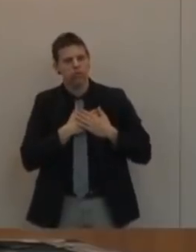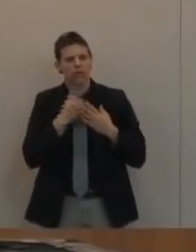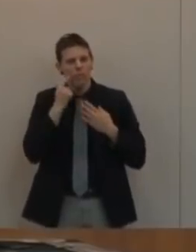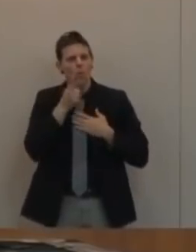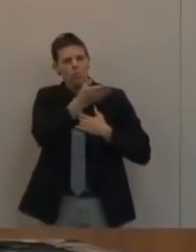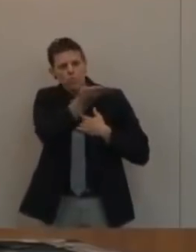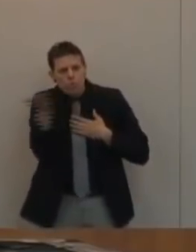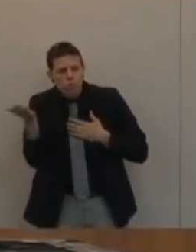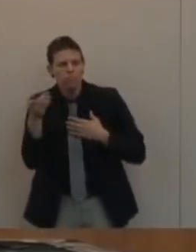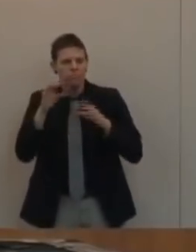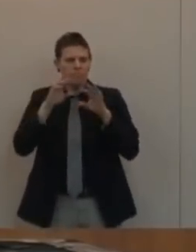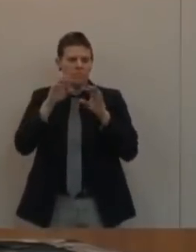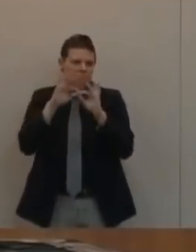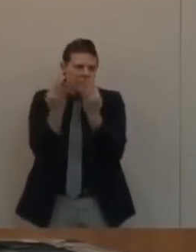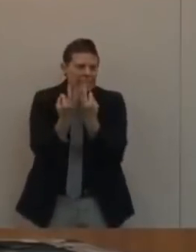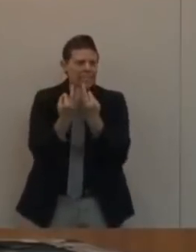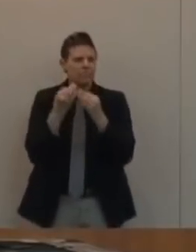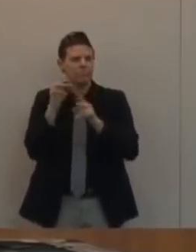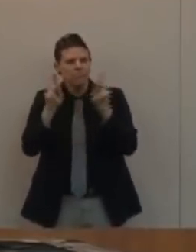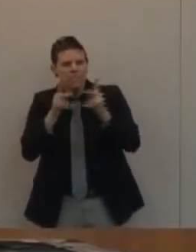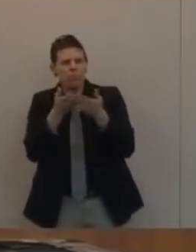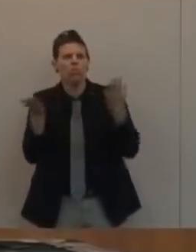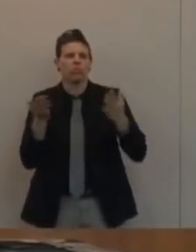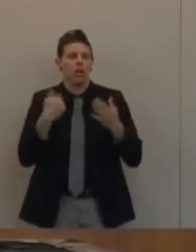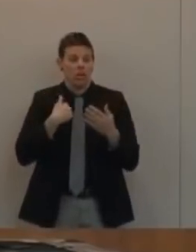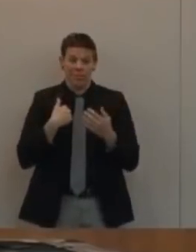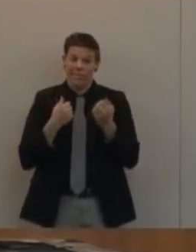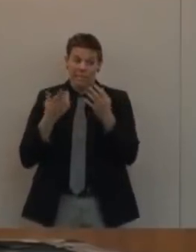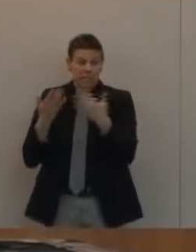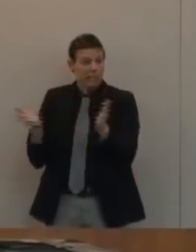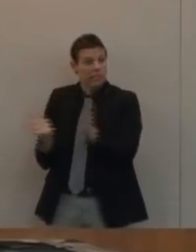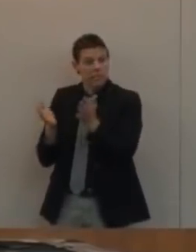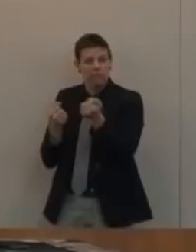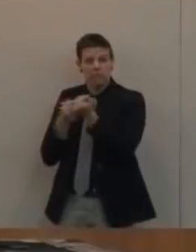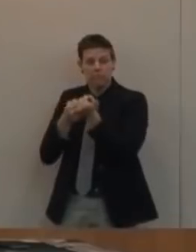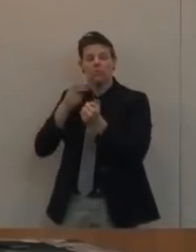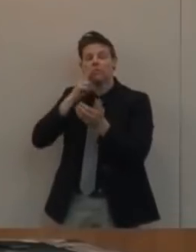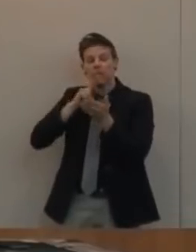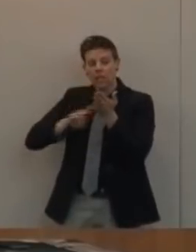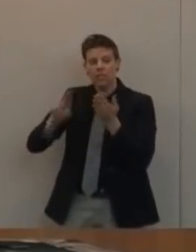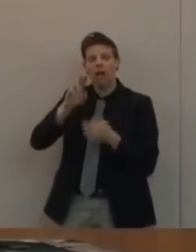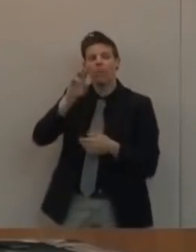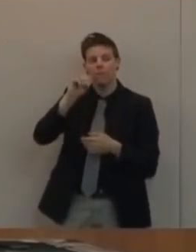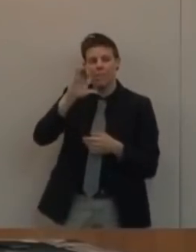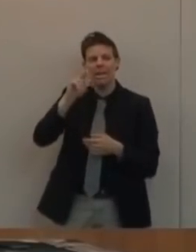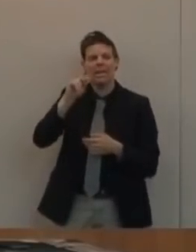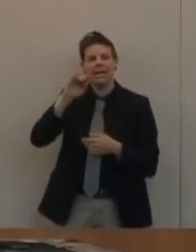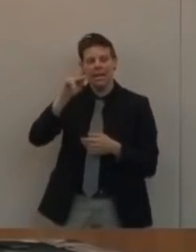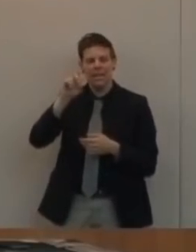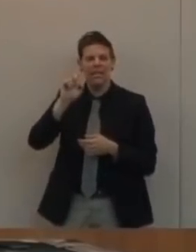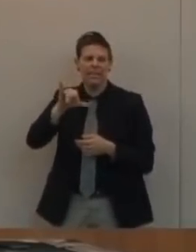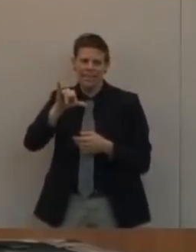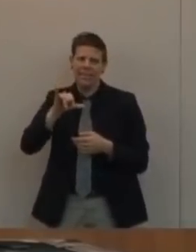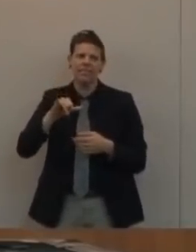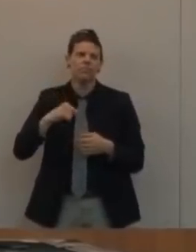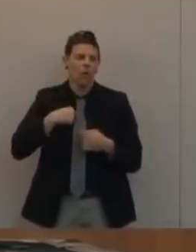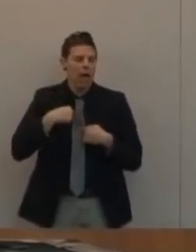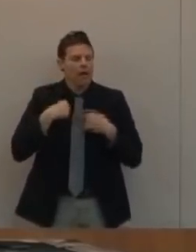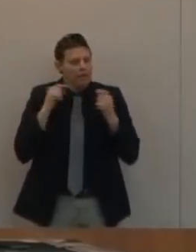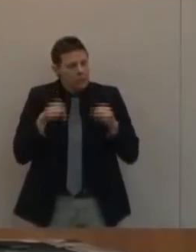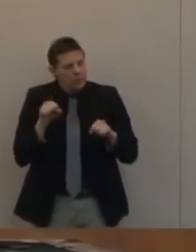secretary, including Secretary McCamley. We have to do better. We have to understand that this